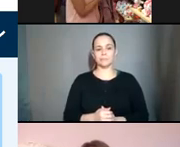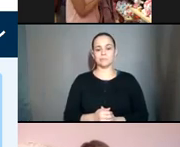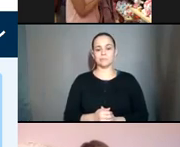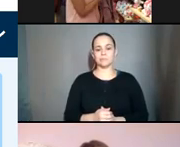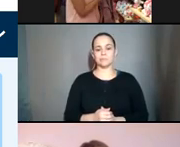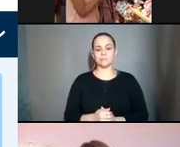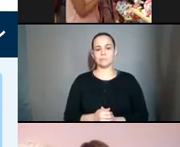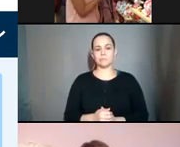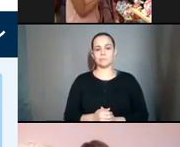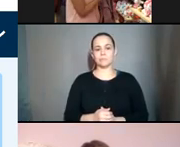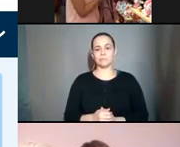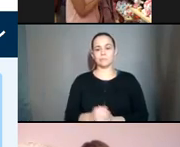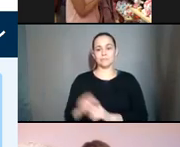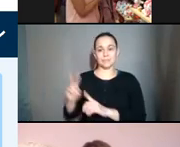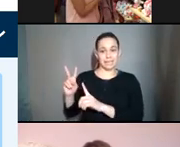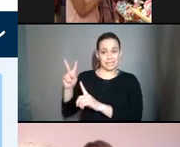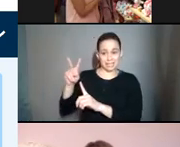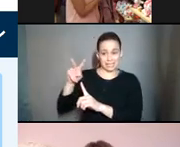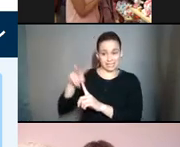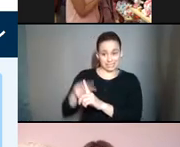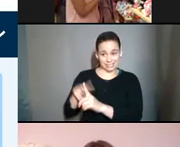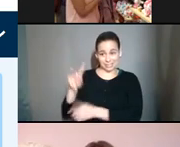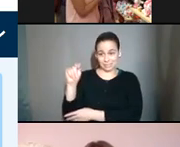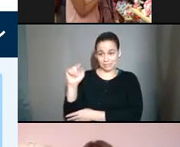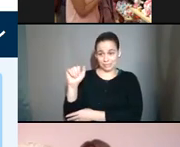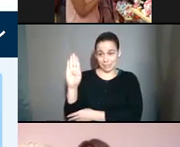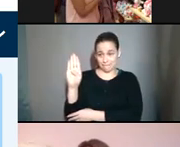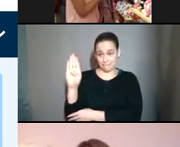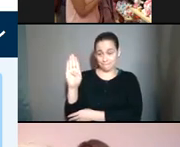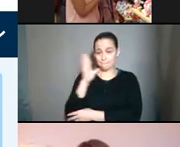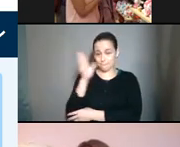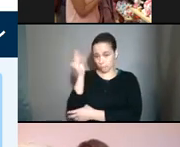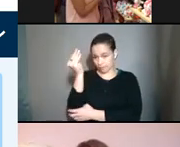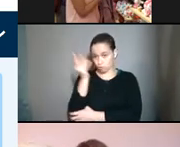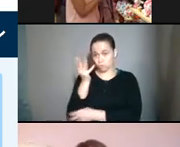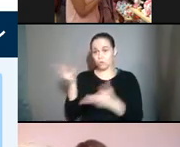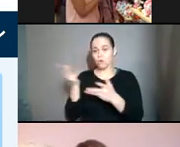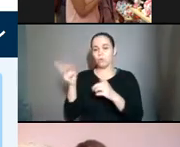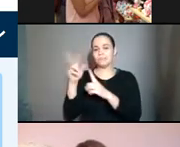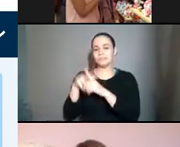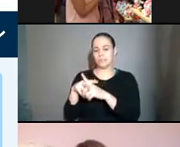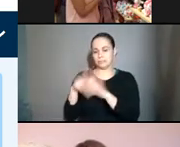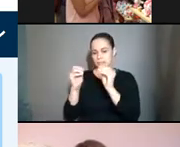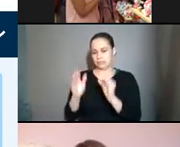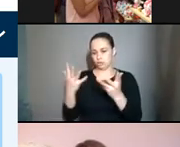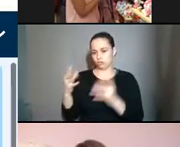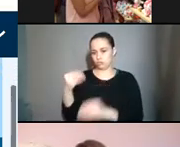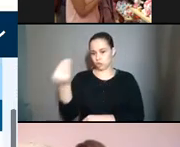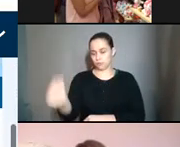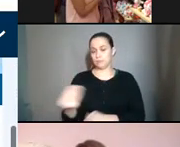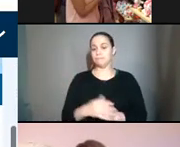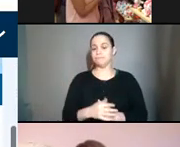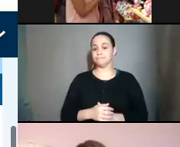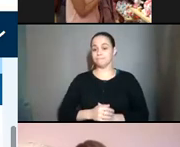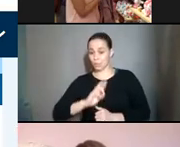The Assignments tab will show you any assignments the teacher has given, and on the right-hand side, it